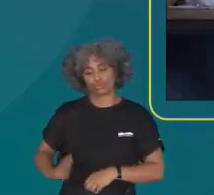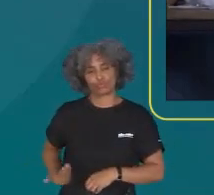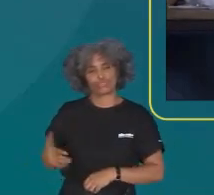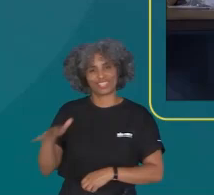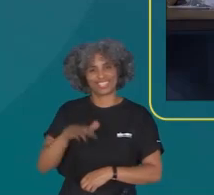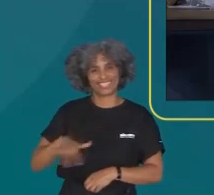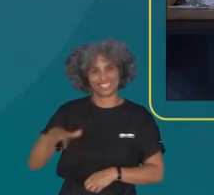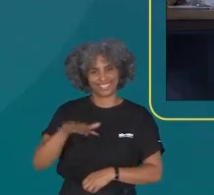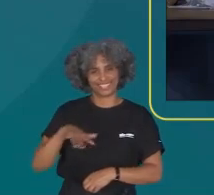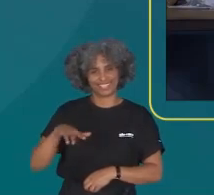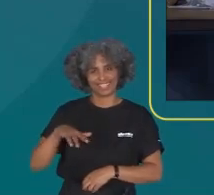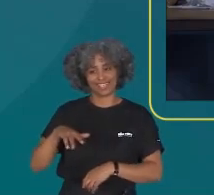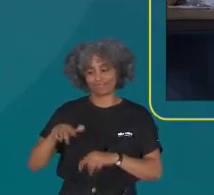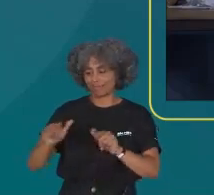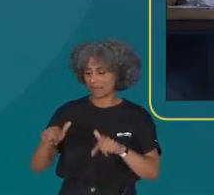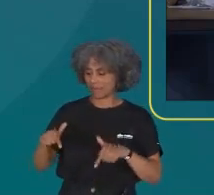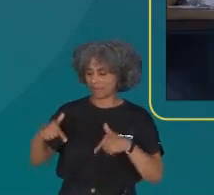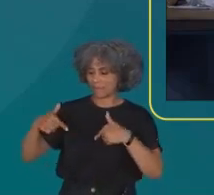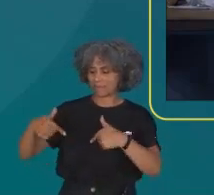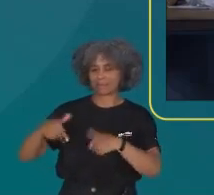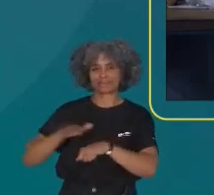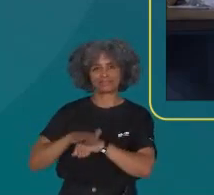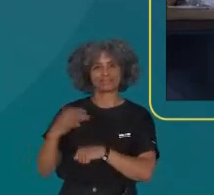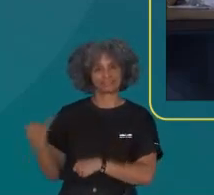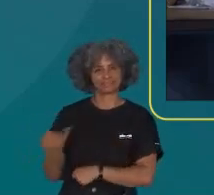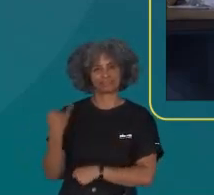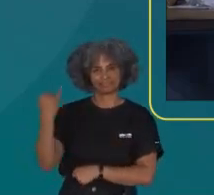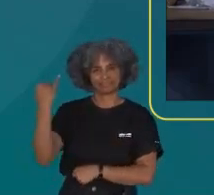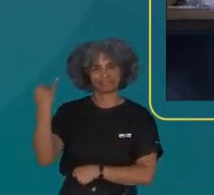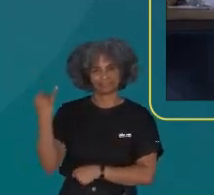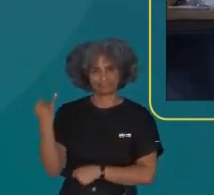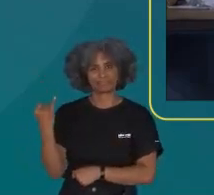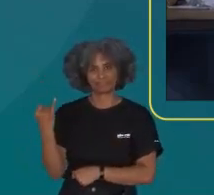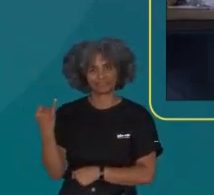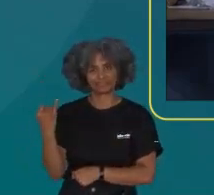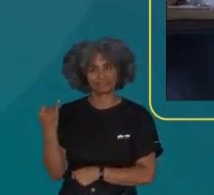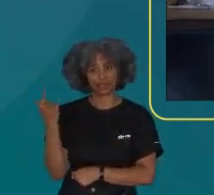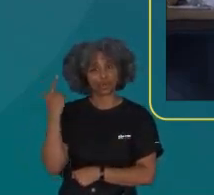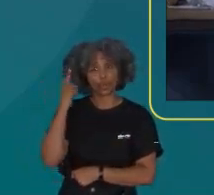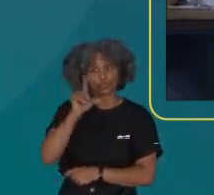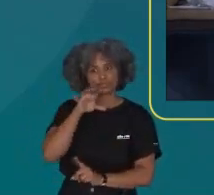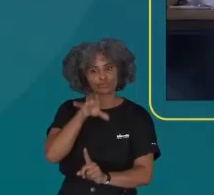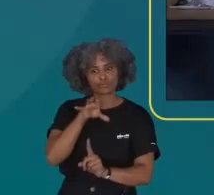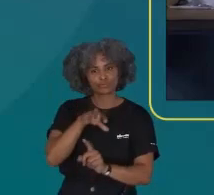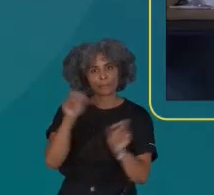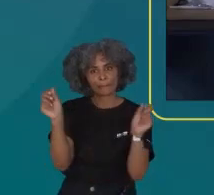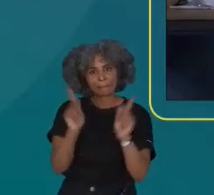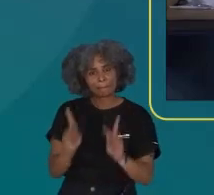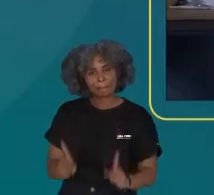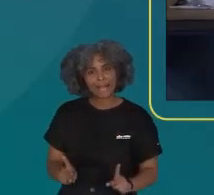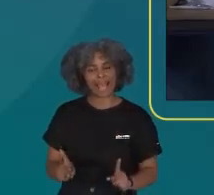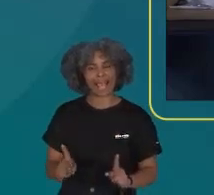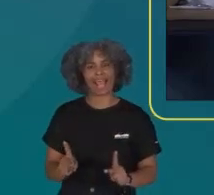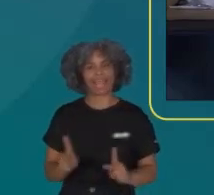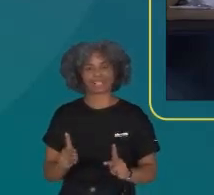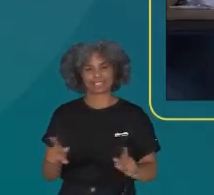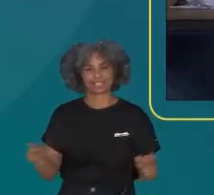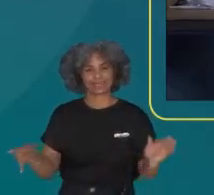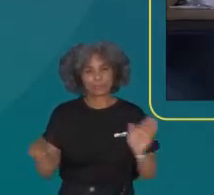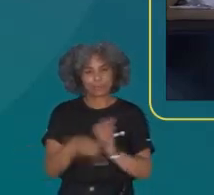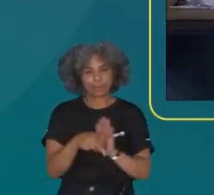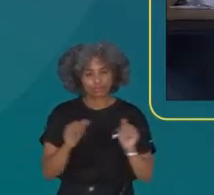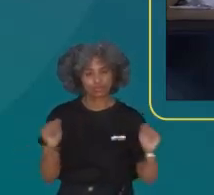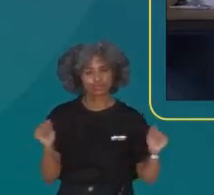and is crucial to ensure we make peace with nature. What are Cali's plans to ensure the voices